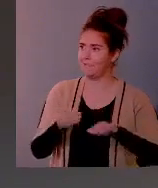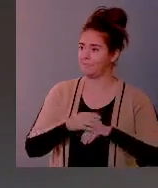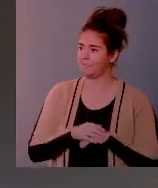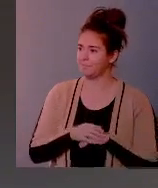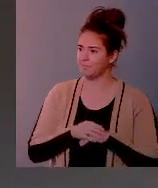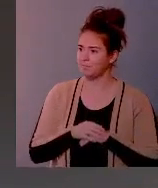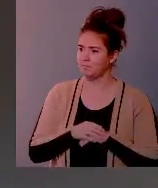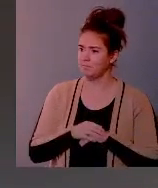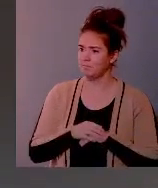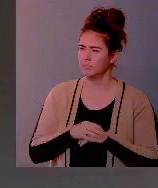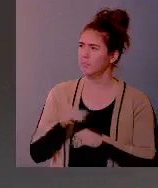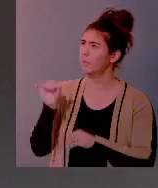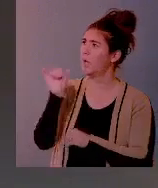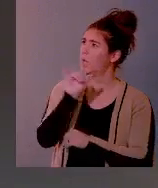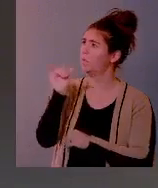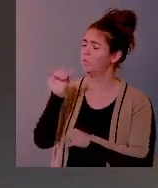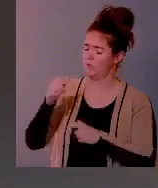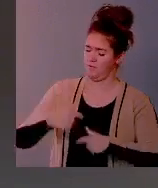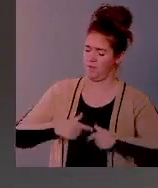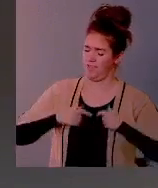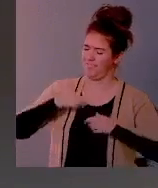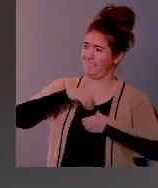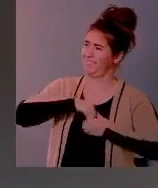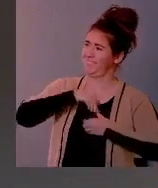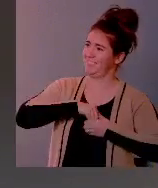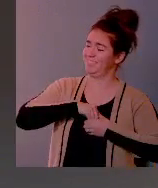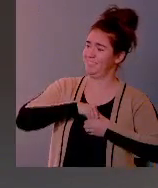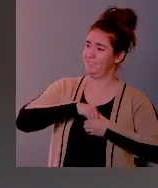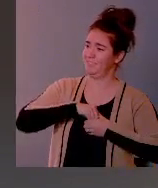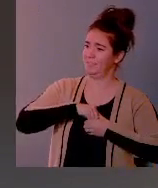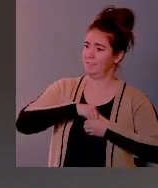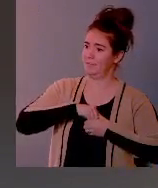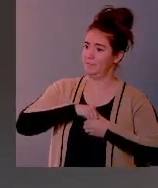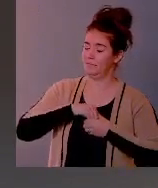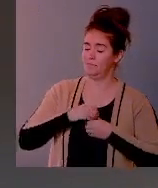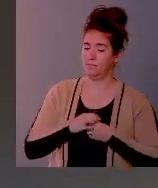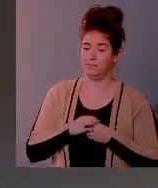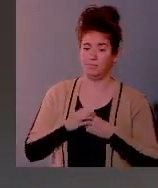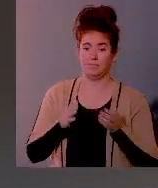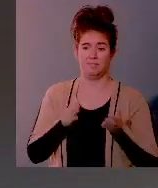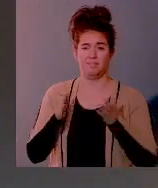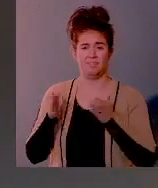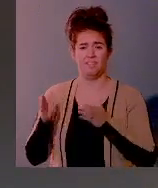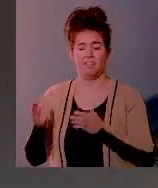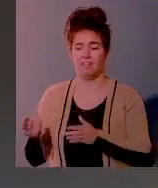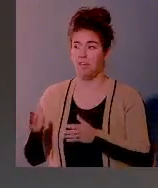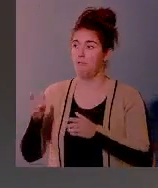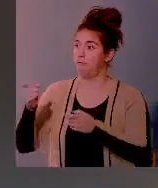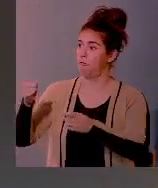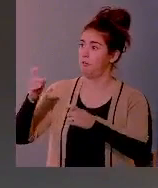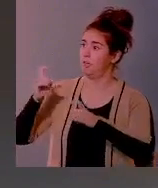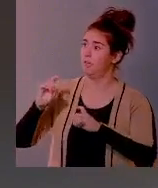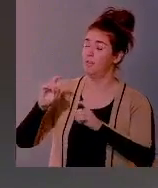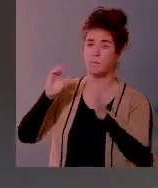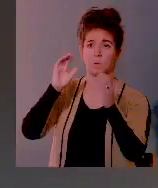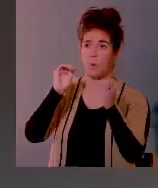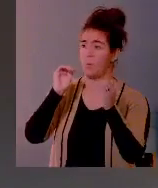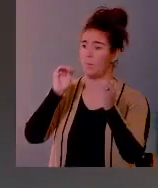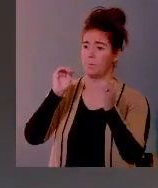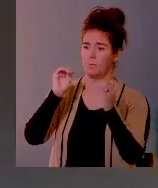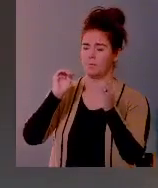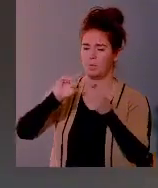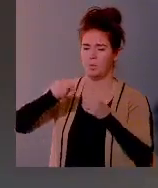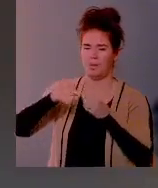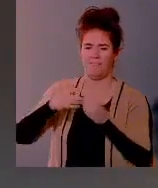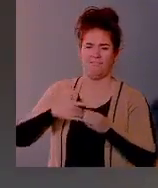Spirit, and for giving us hope in hopeless times. And I pray, Lord, today that as we lift up